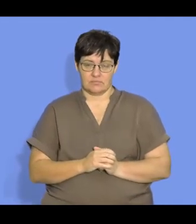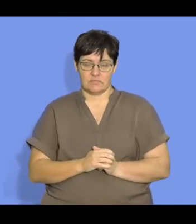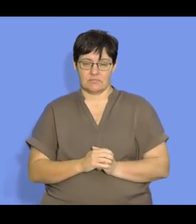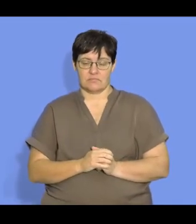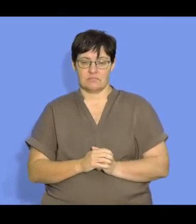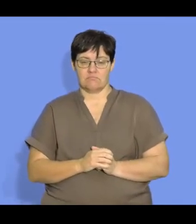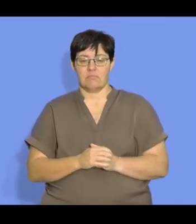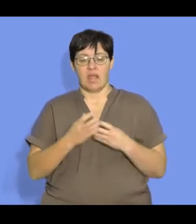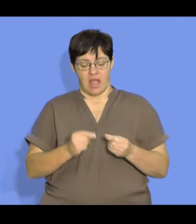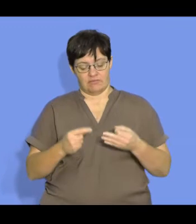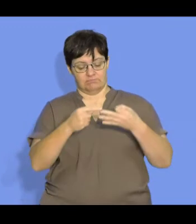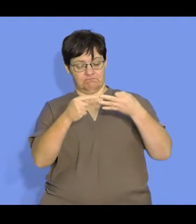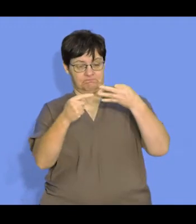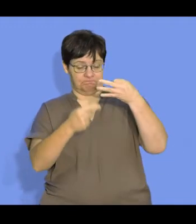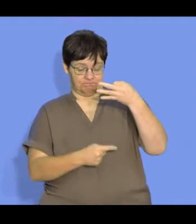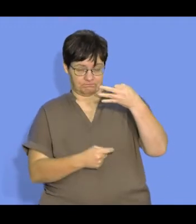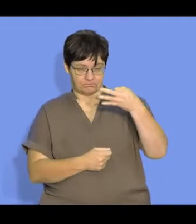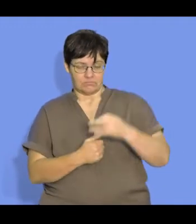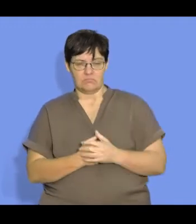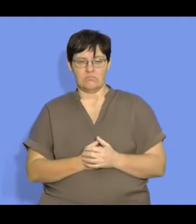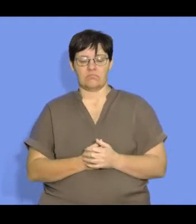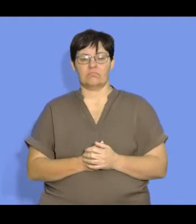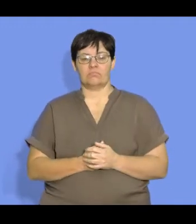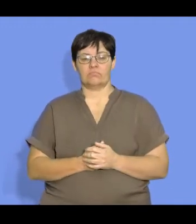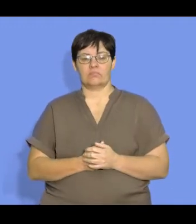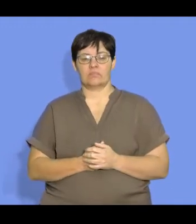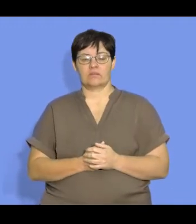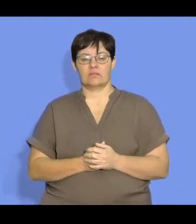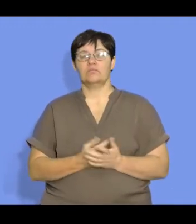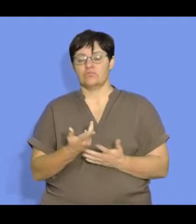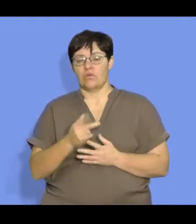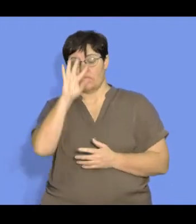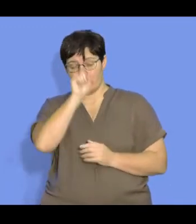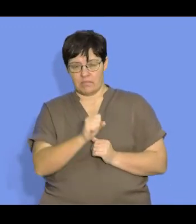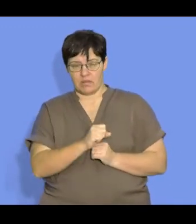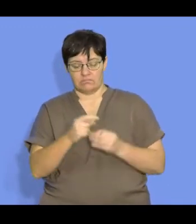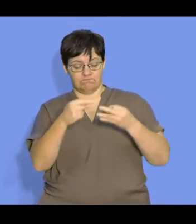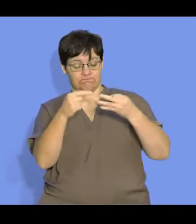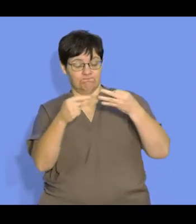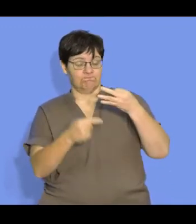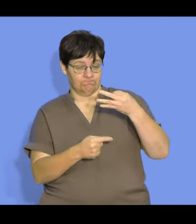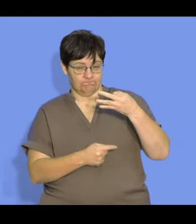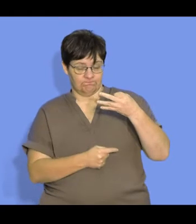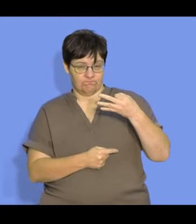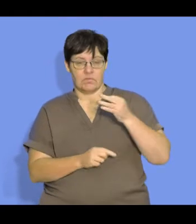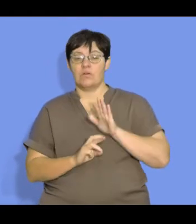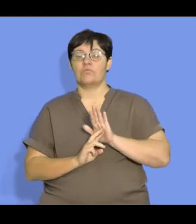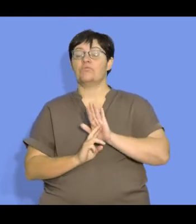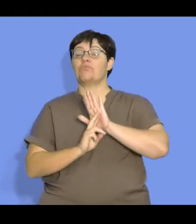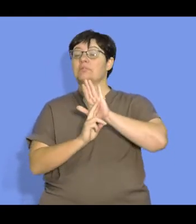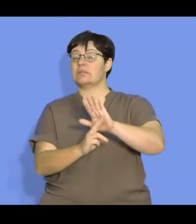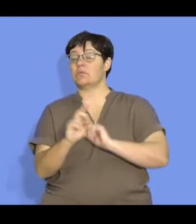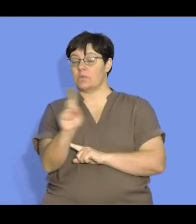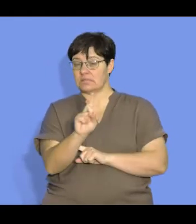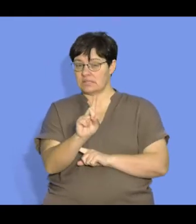Right, so the graphs will look like that. They've got 3 different experiments. Just remember, all these 3 experiments is a